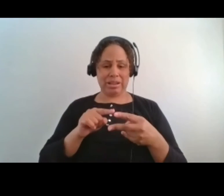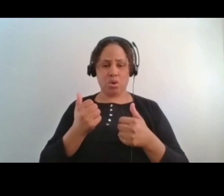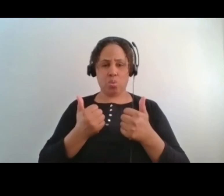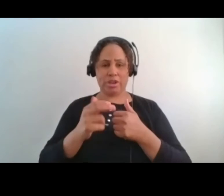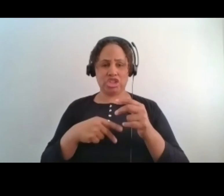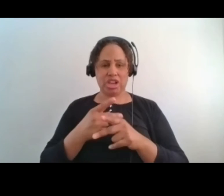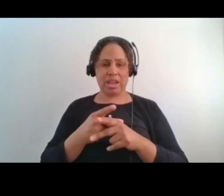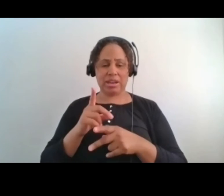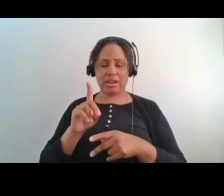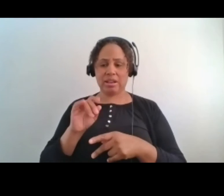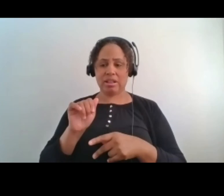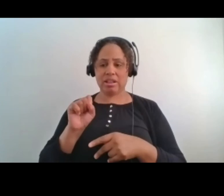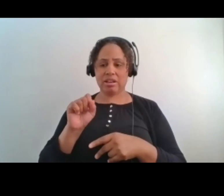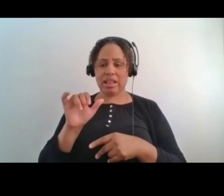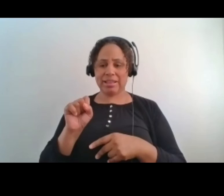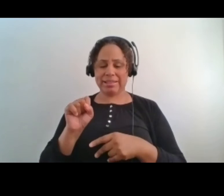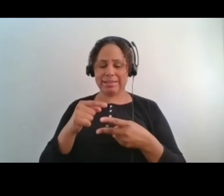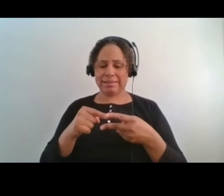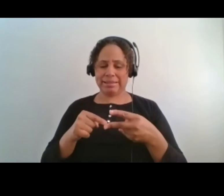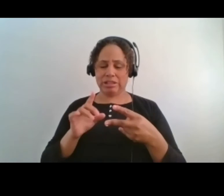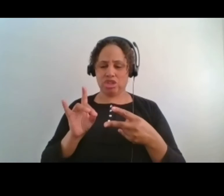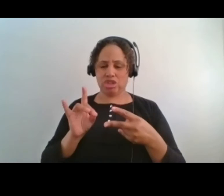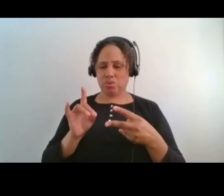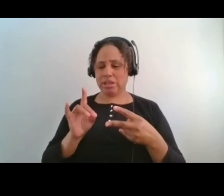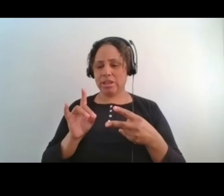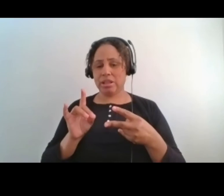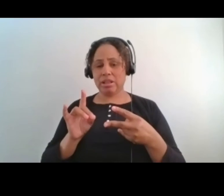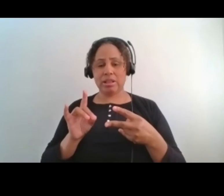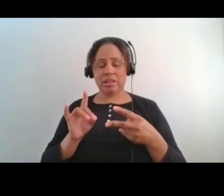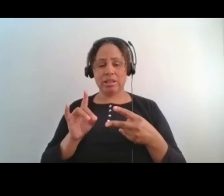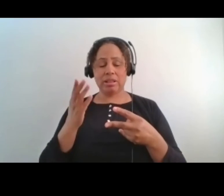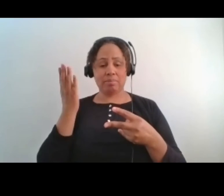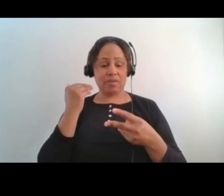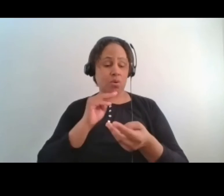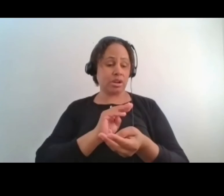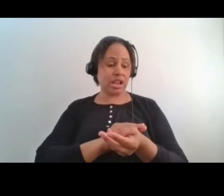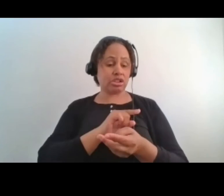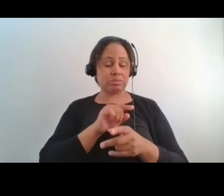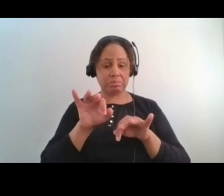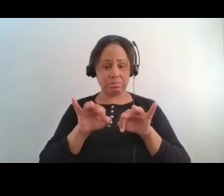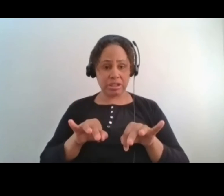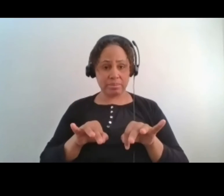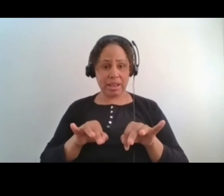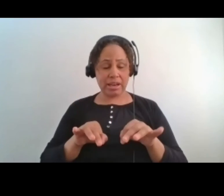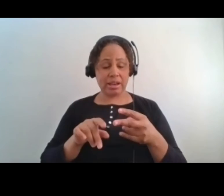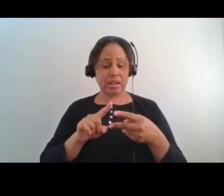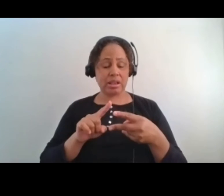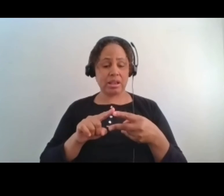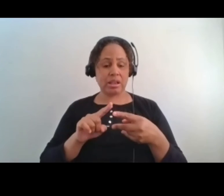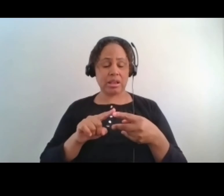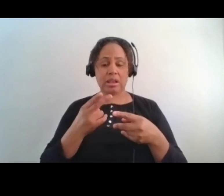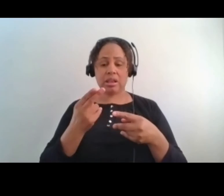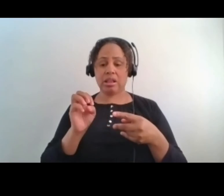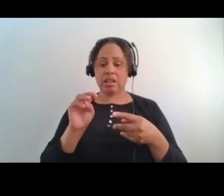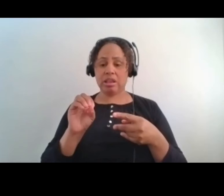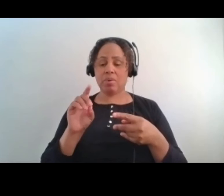a couple of Dr. Ahmed has said before that for hemodialysis, you need fistula or